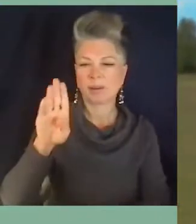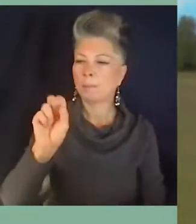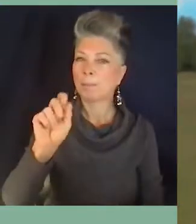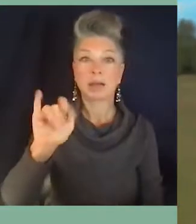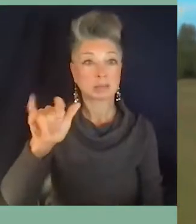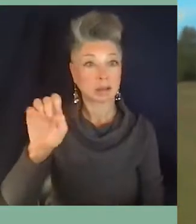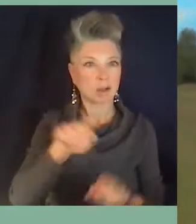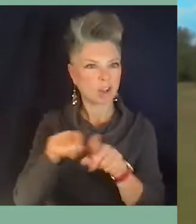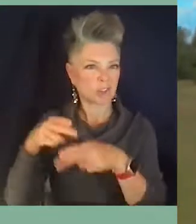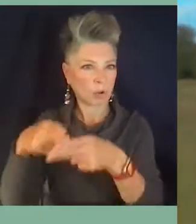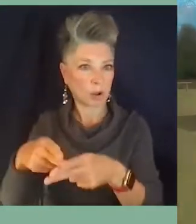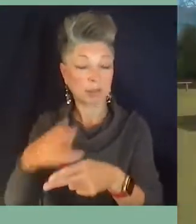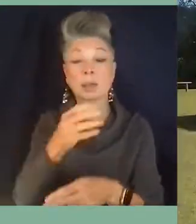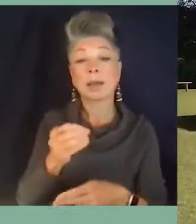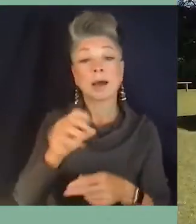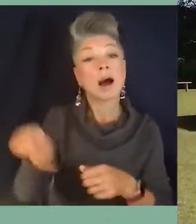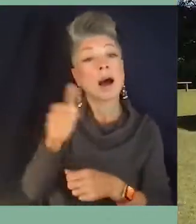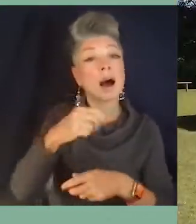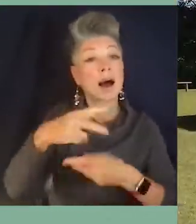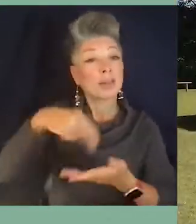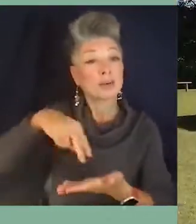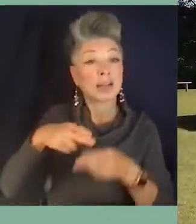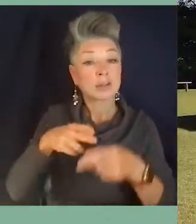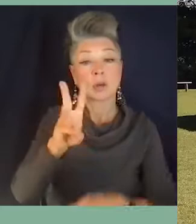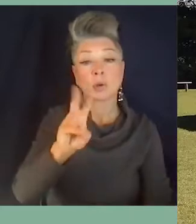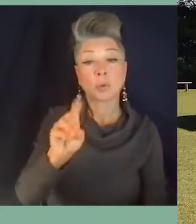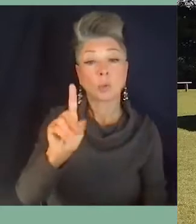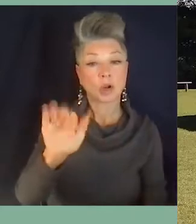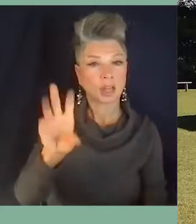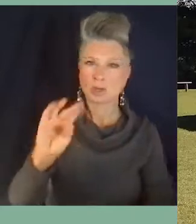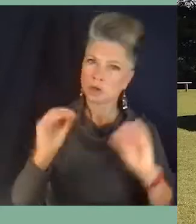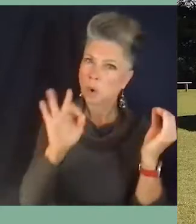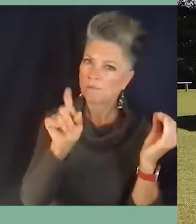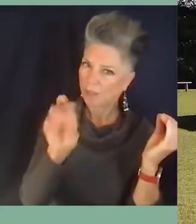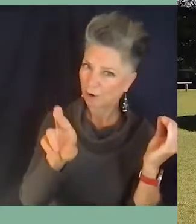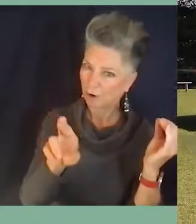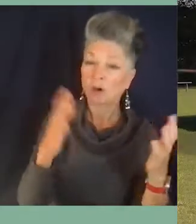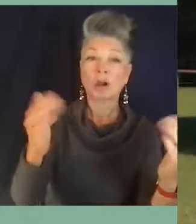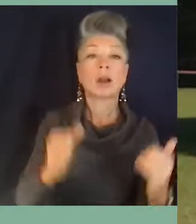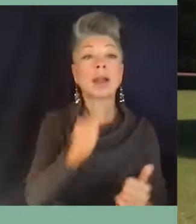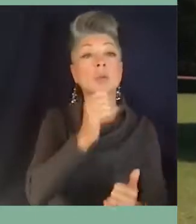also woodland, where there are no feathers. And there's also women's traditional.